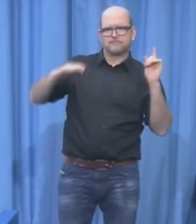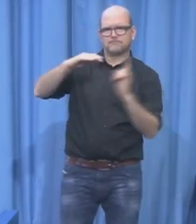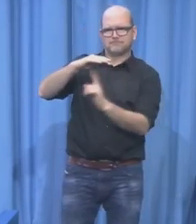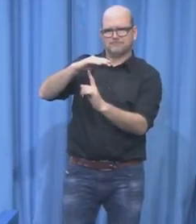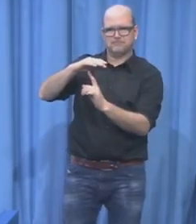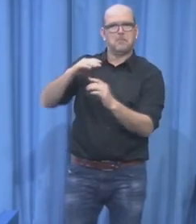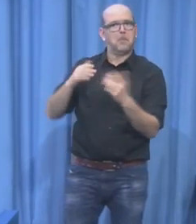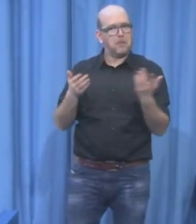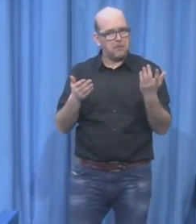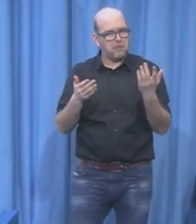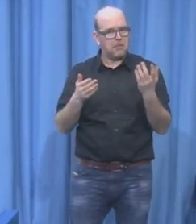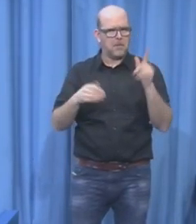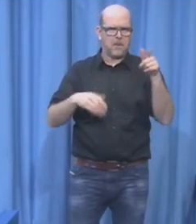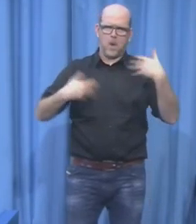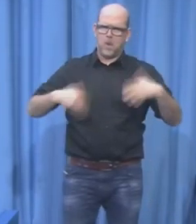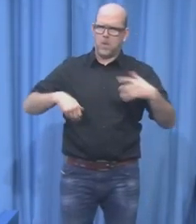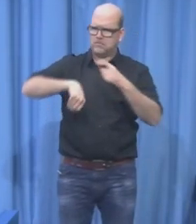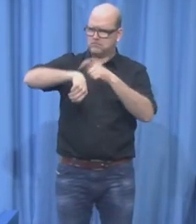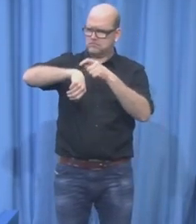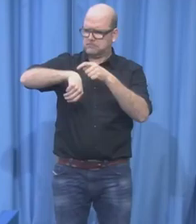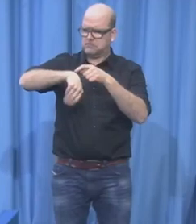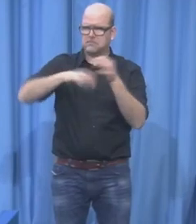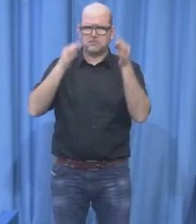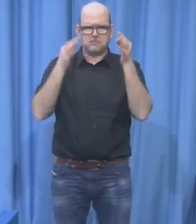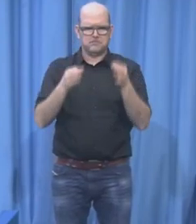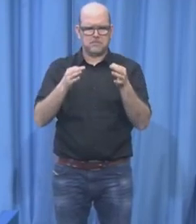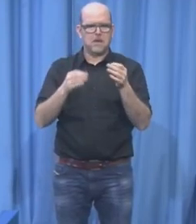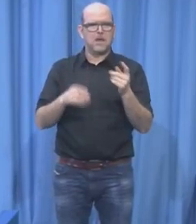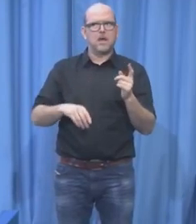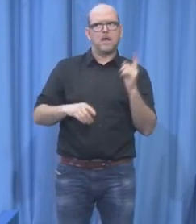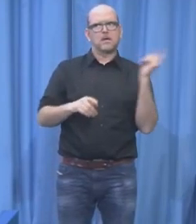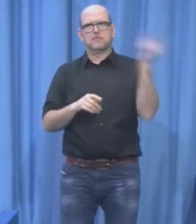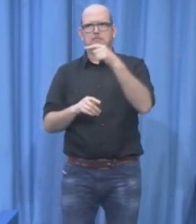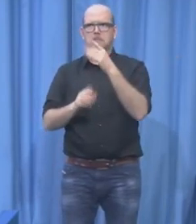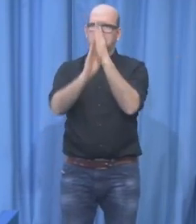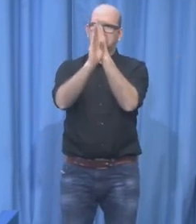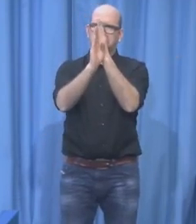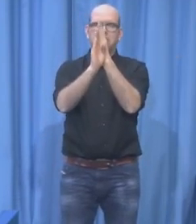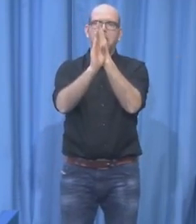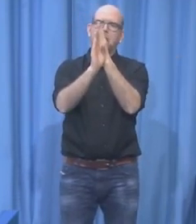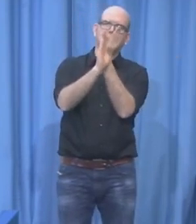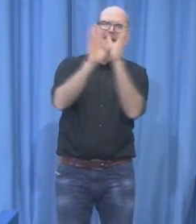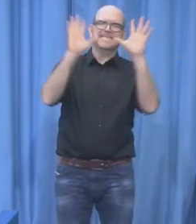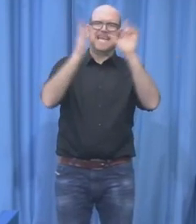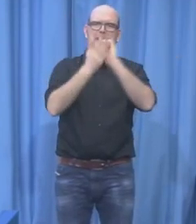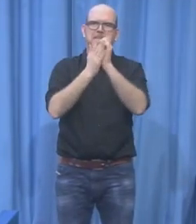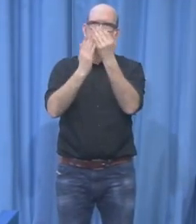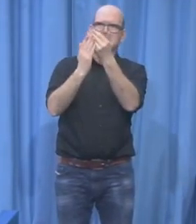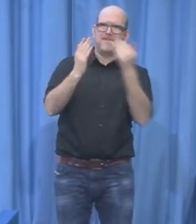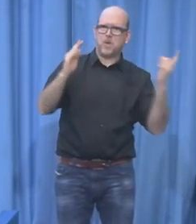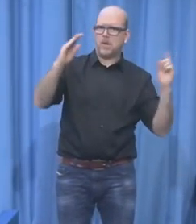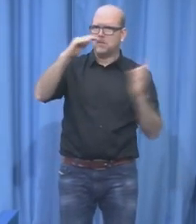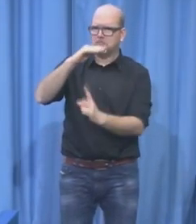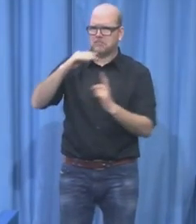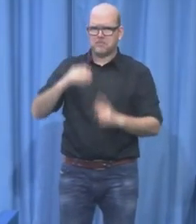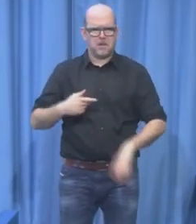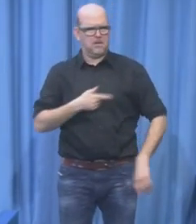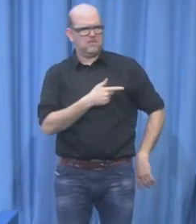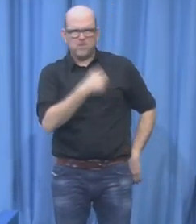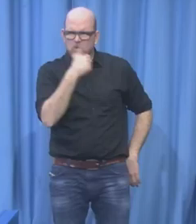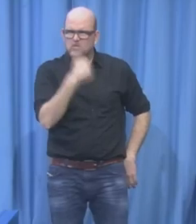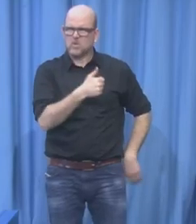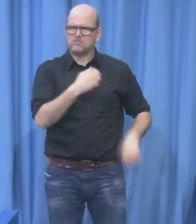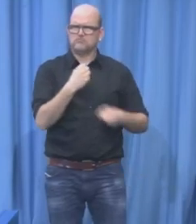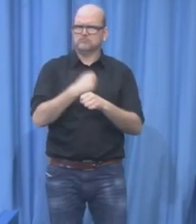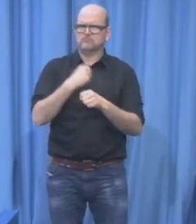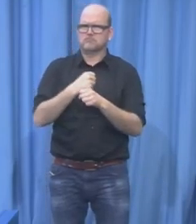wheelchair and pulled himself up 3 flights of stairs just to get to work on time, and then apologized when he got there for being late, even though he was still 3